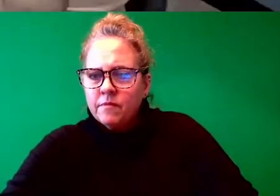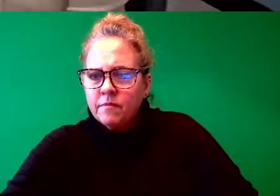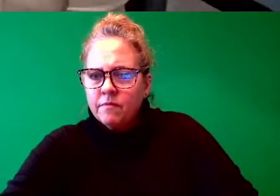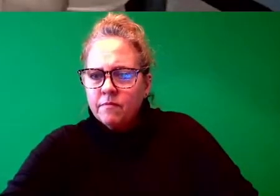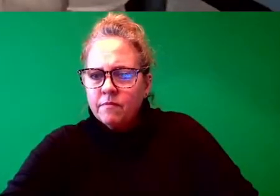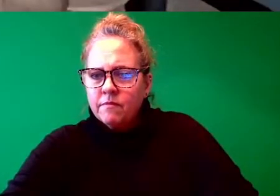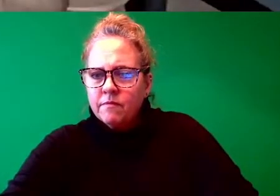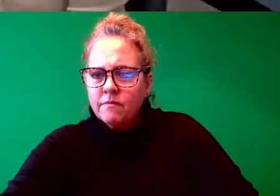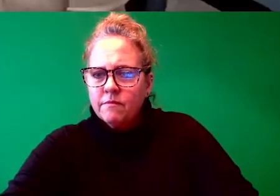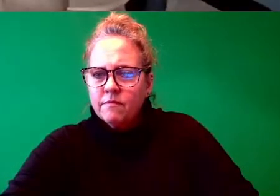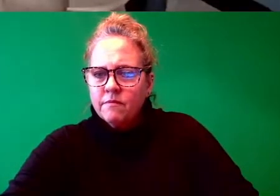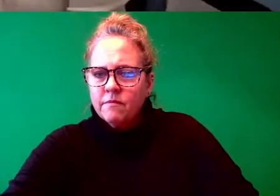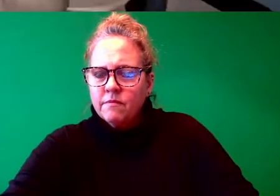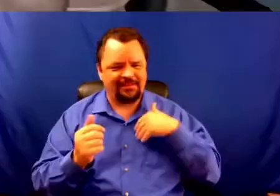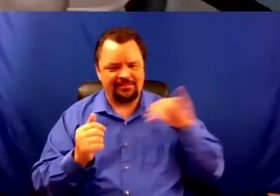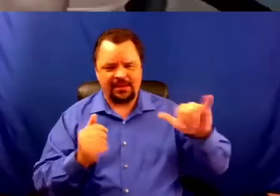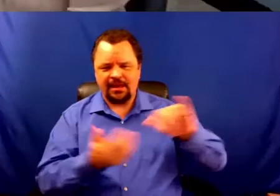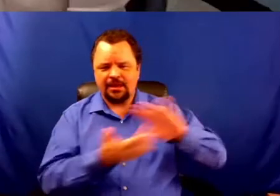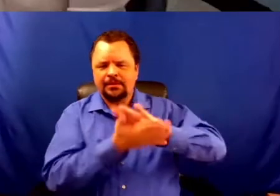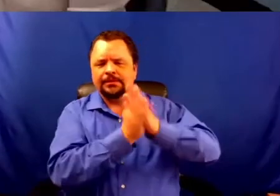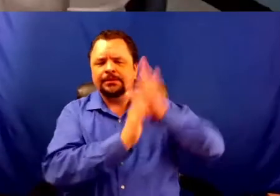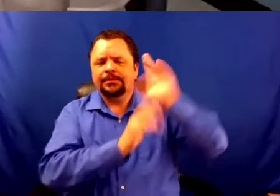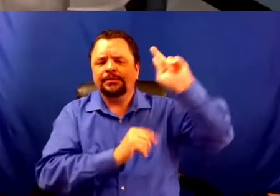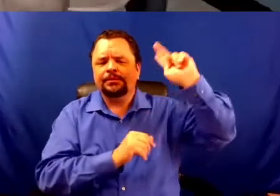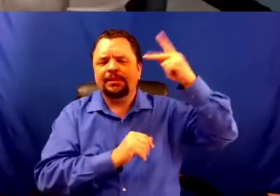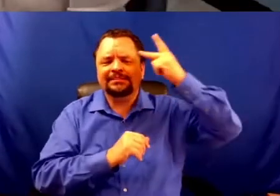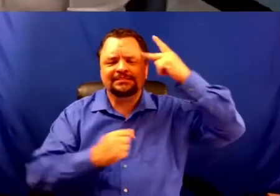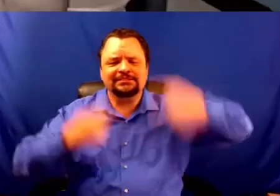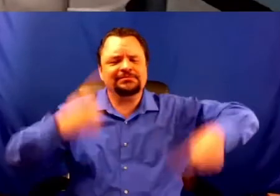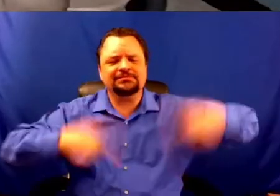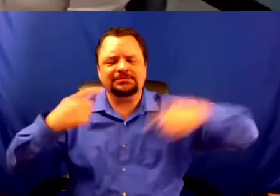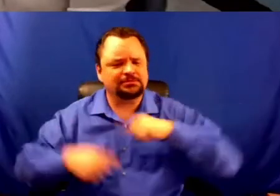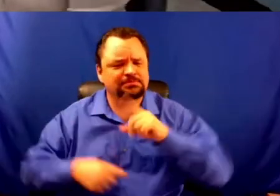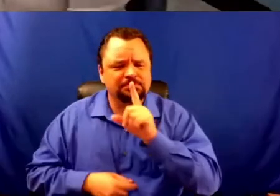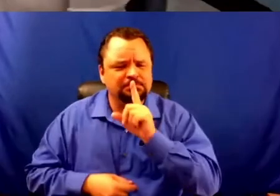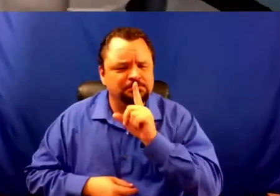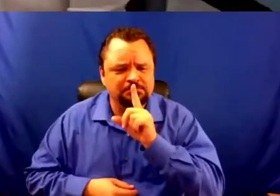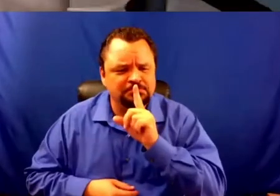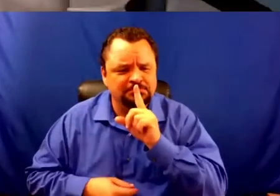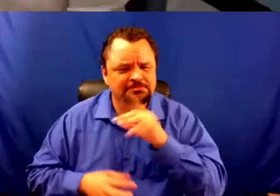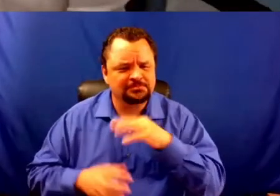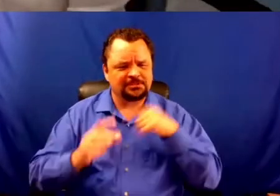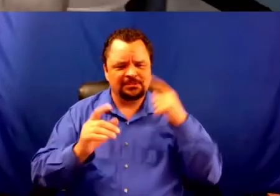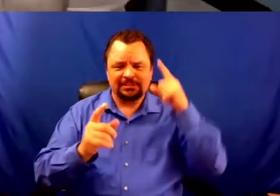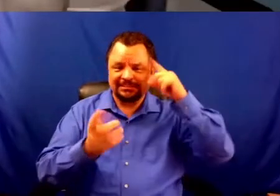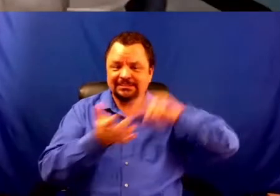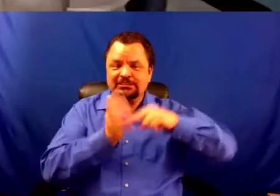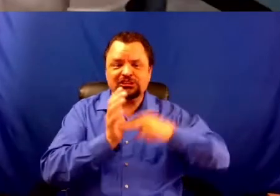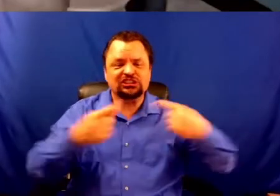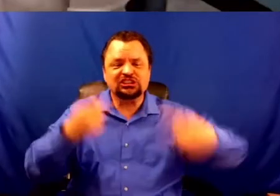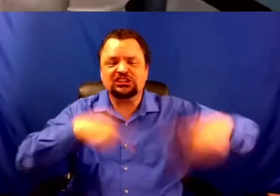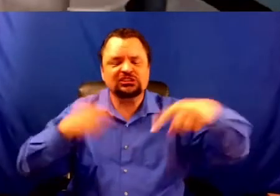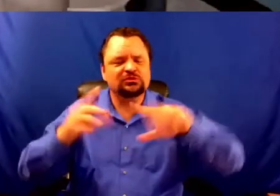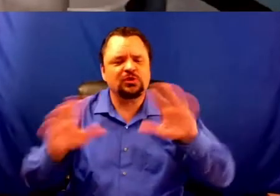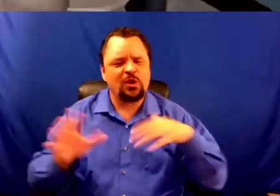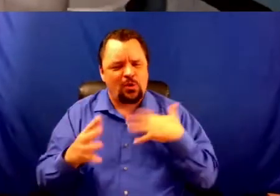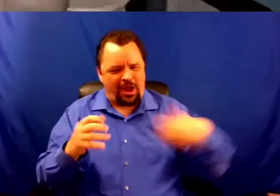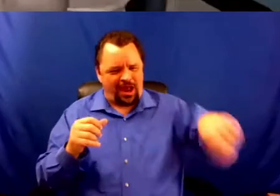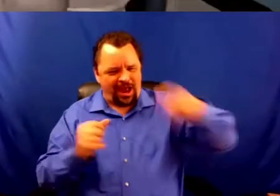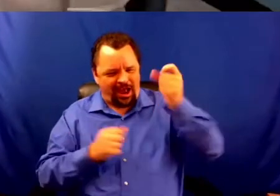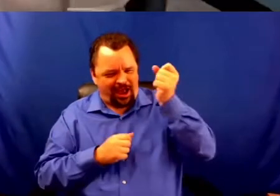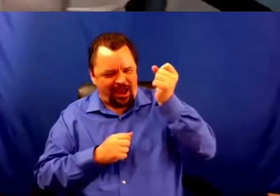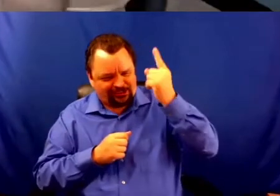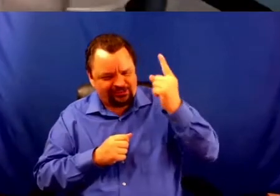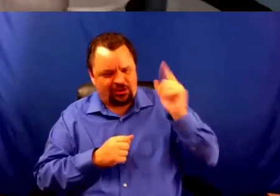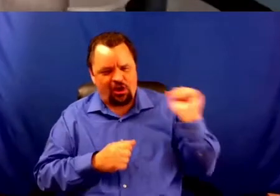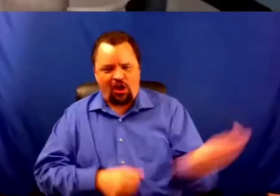my intent was not to have this be a political thing. It was for everybody here to understand that we had a role that we have to do